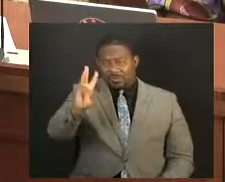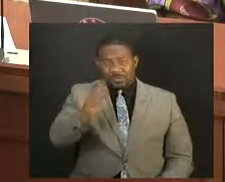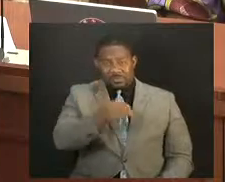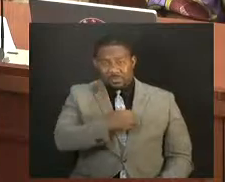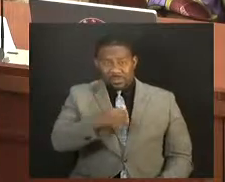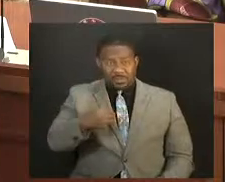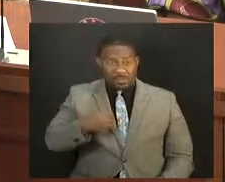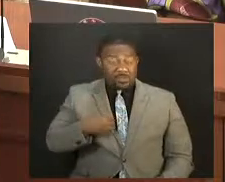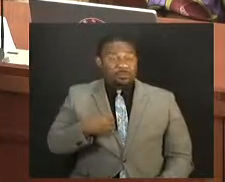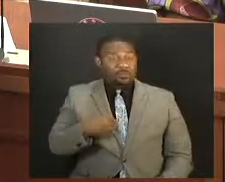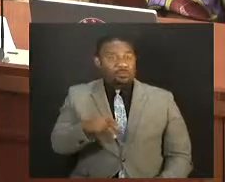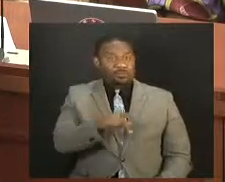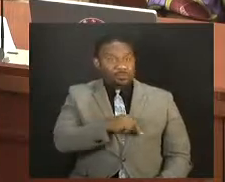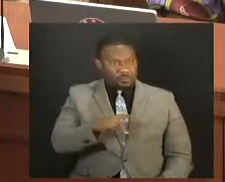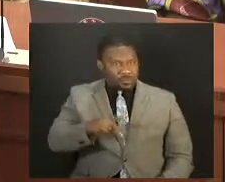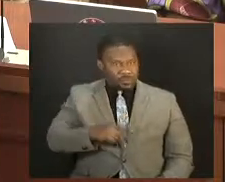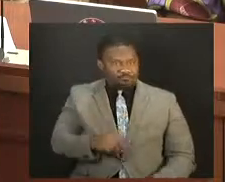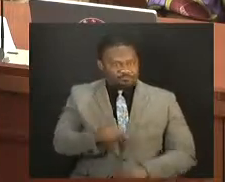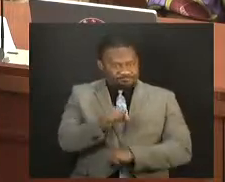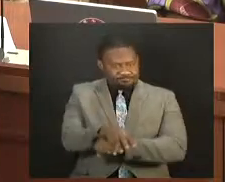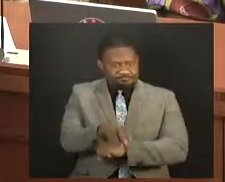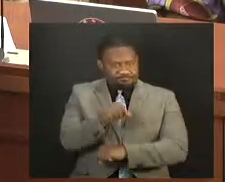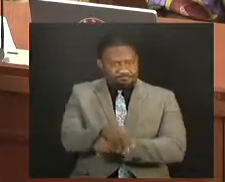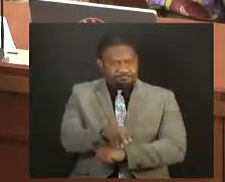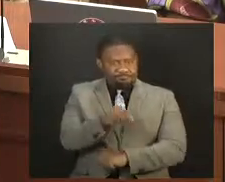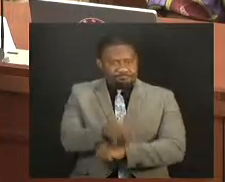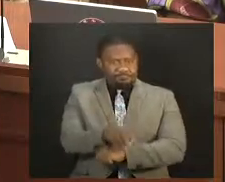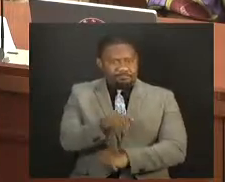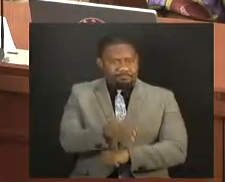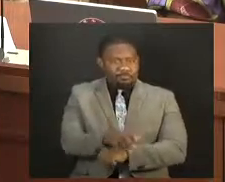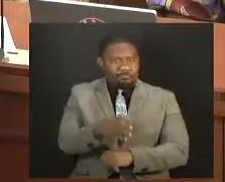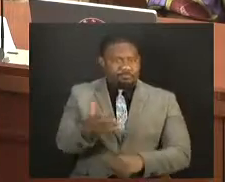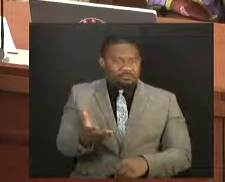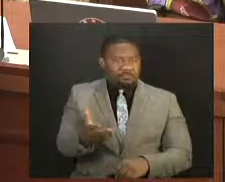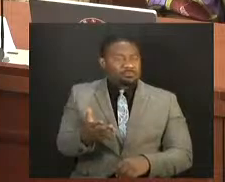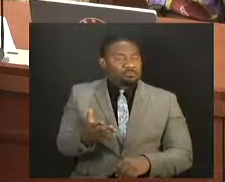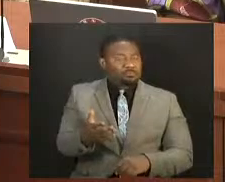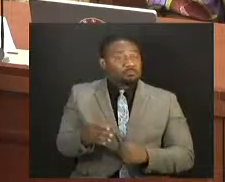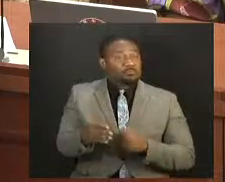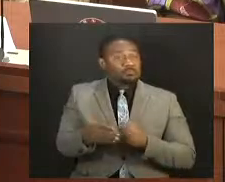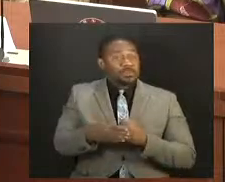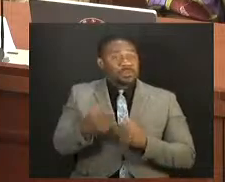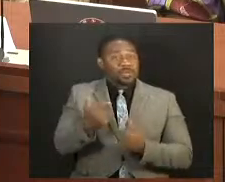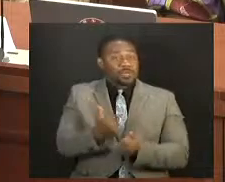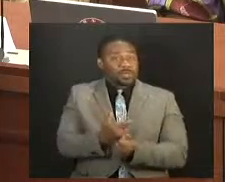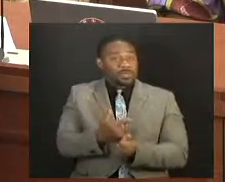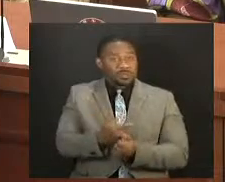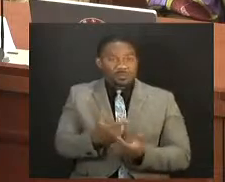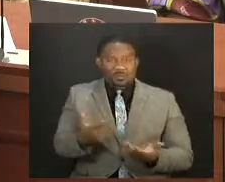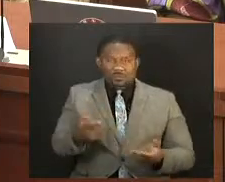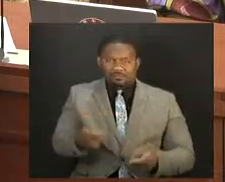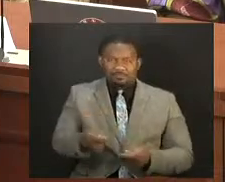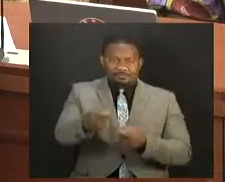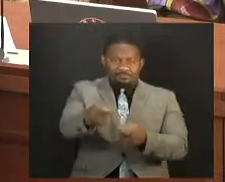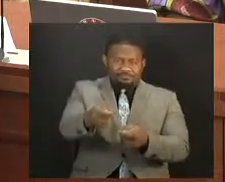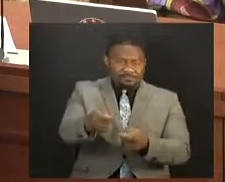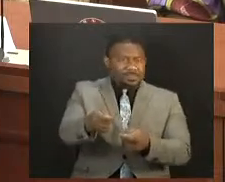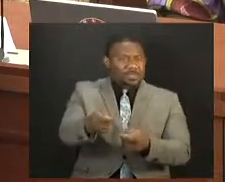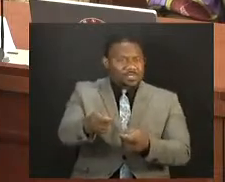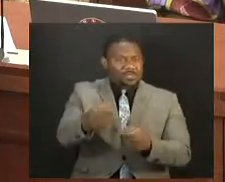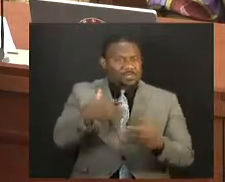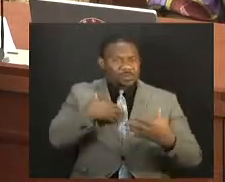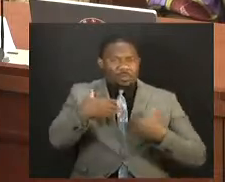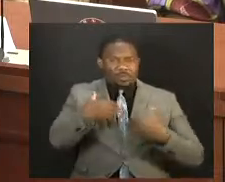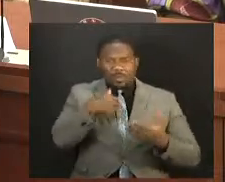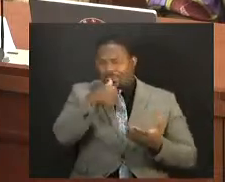marched to the old head office building of the Bank of Ghana to present a petition in relation to this particular